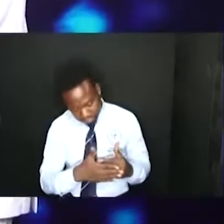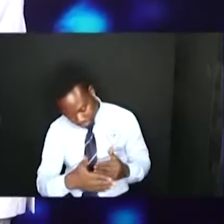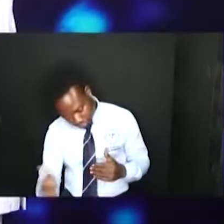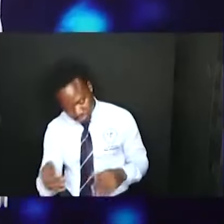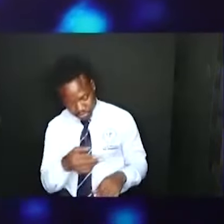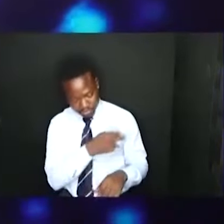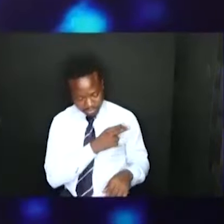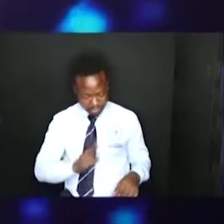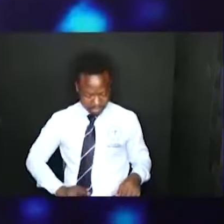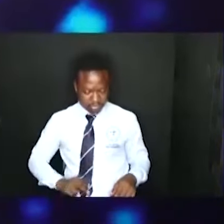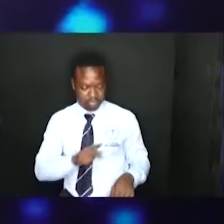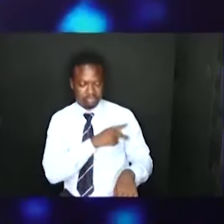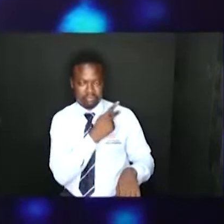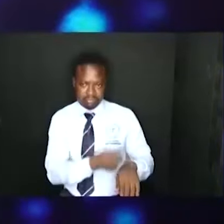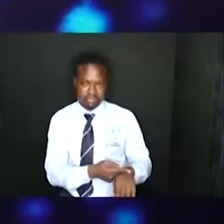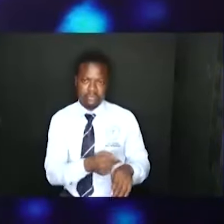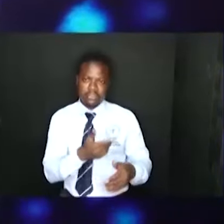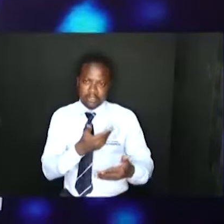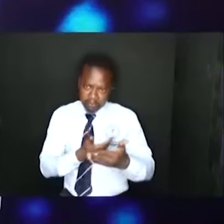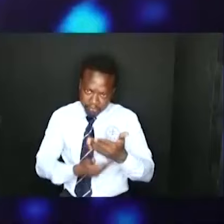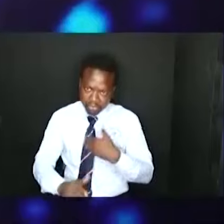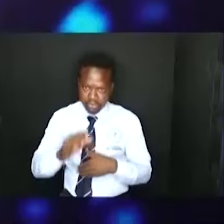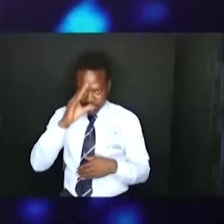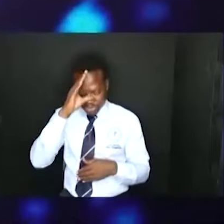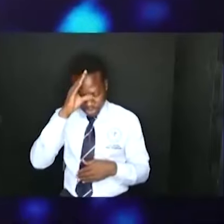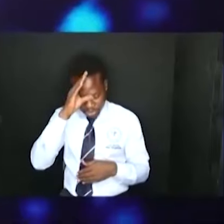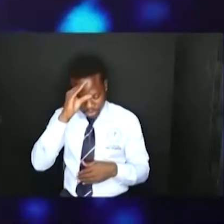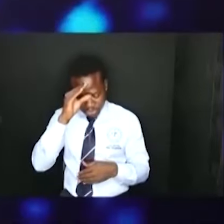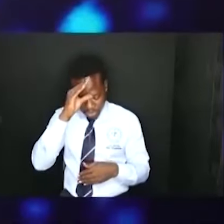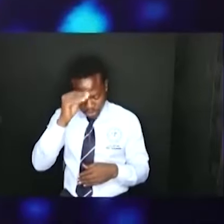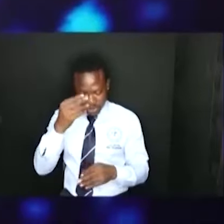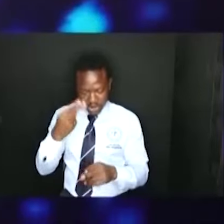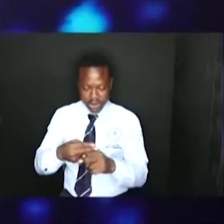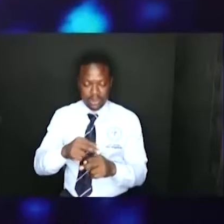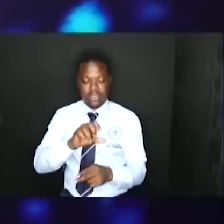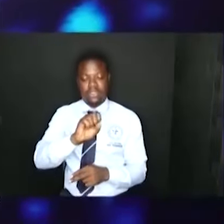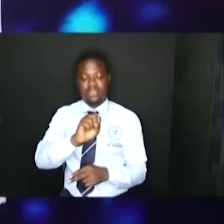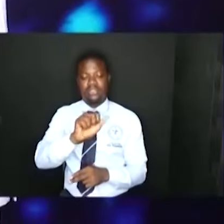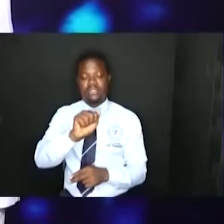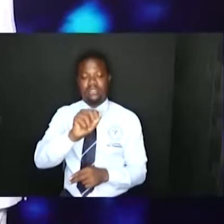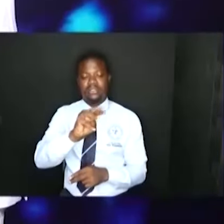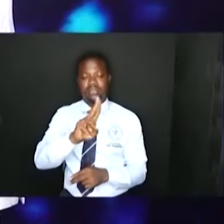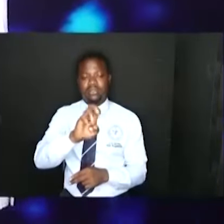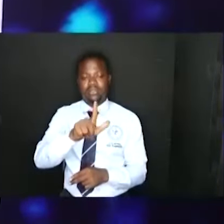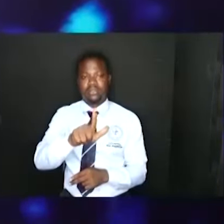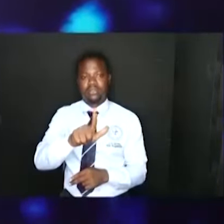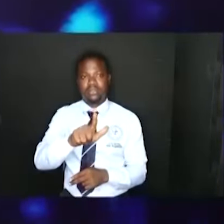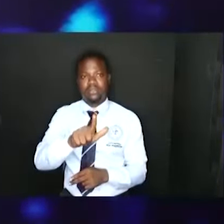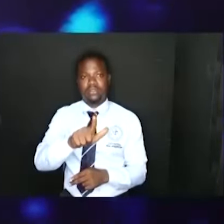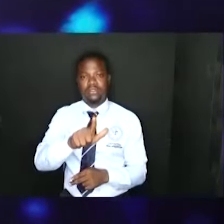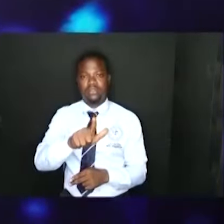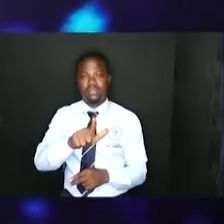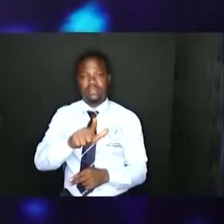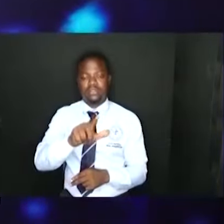Hannah became pregnant and gave birth to a son. She named him Samuel, saying, because I asked the